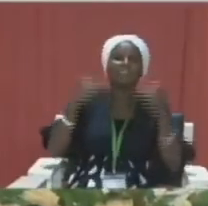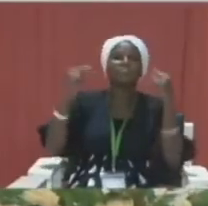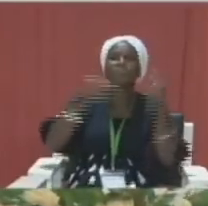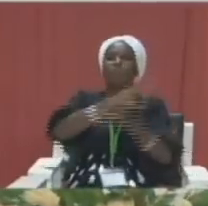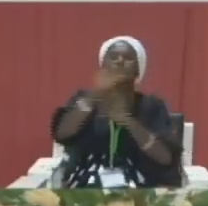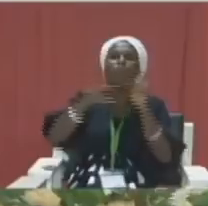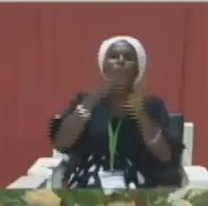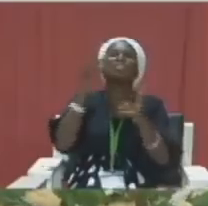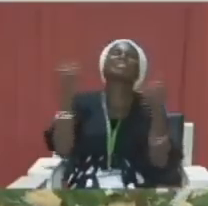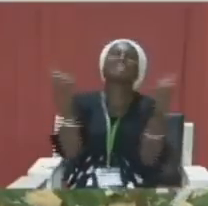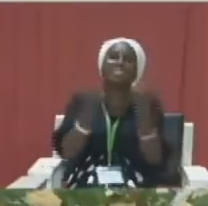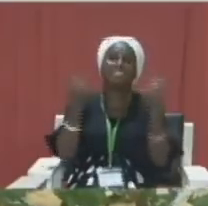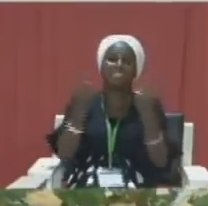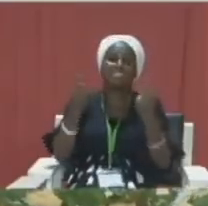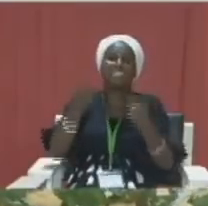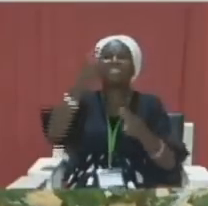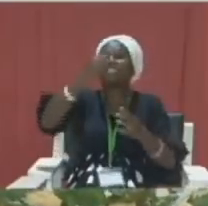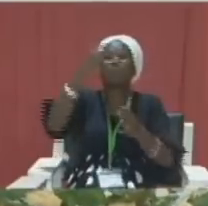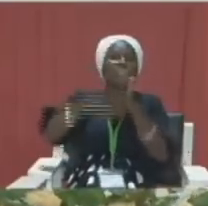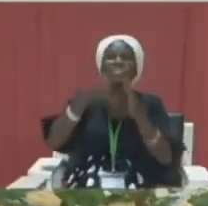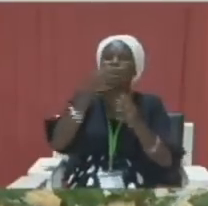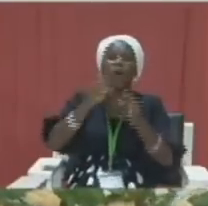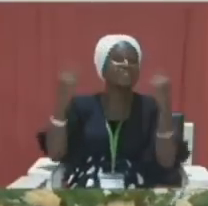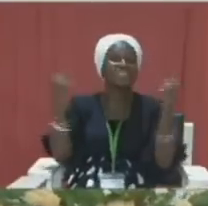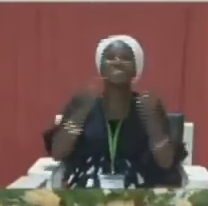The wages of sin is death.